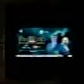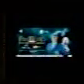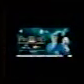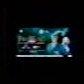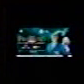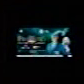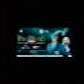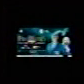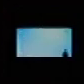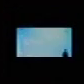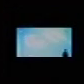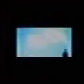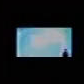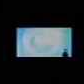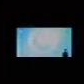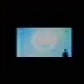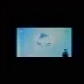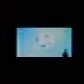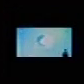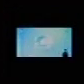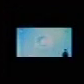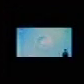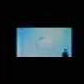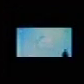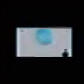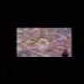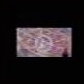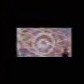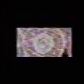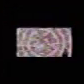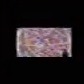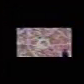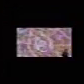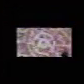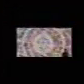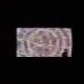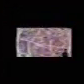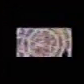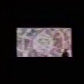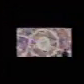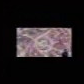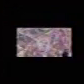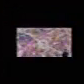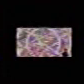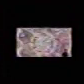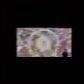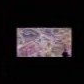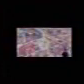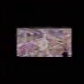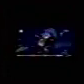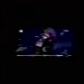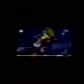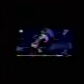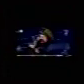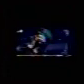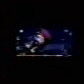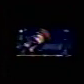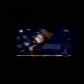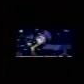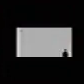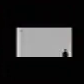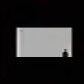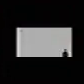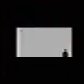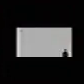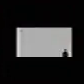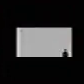strong, it's just like when we say a nation falls and rises on leadership. Nigeria is the way